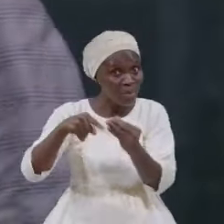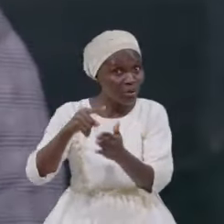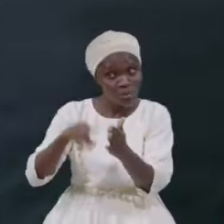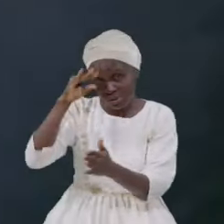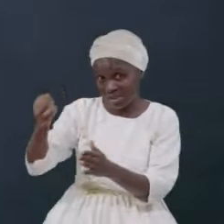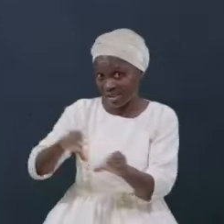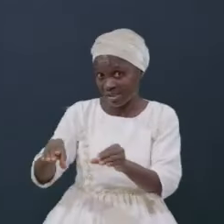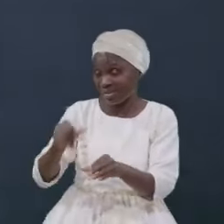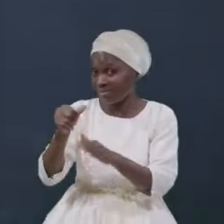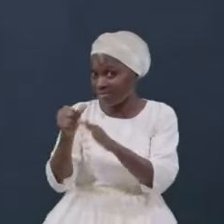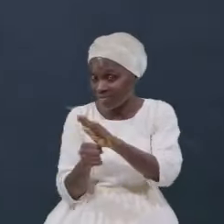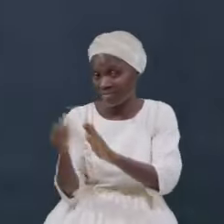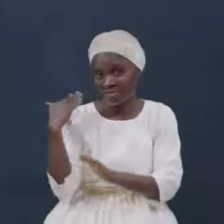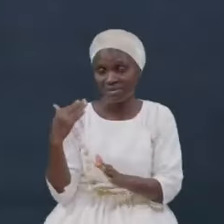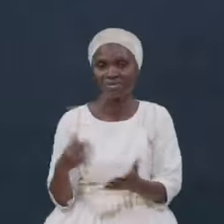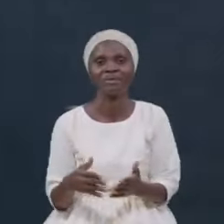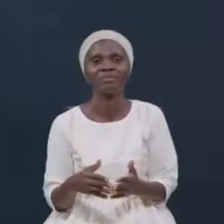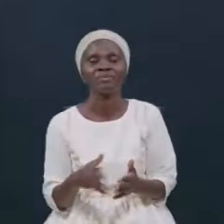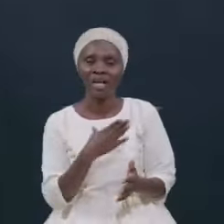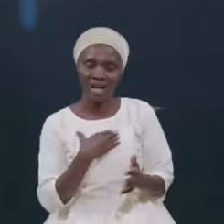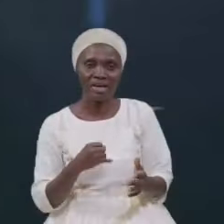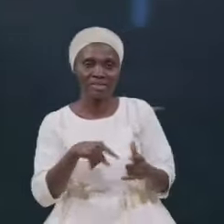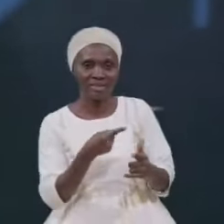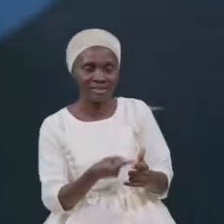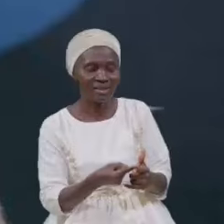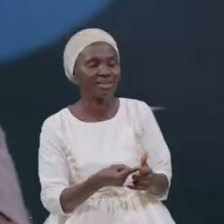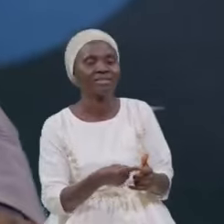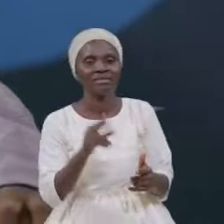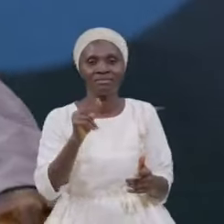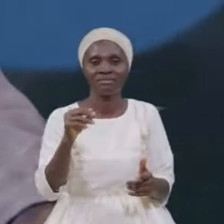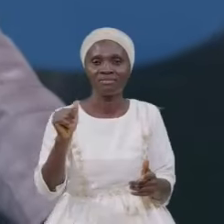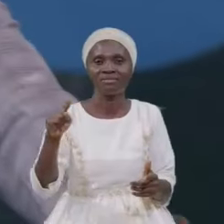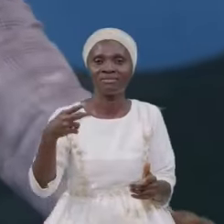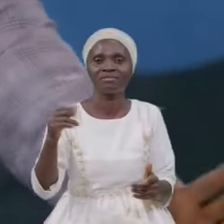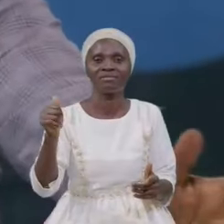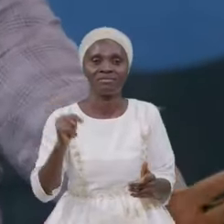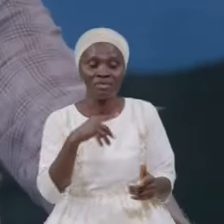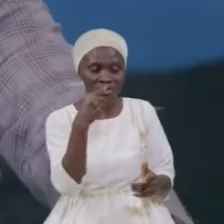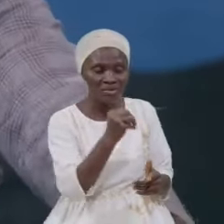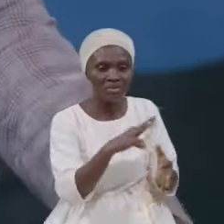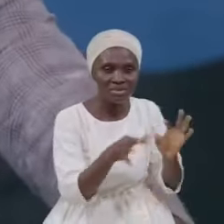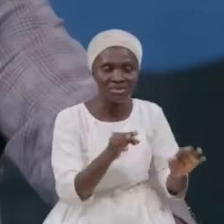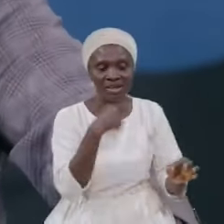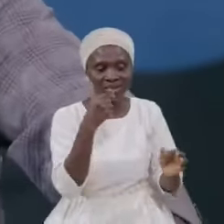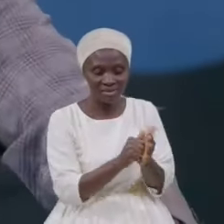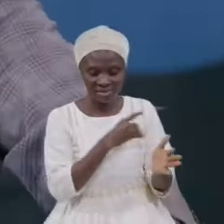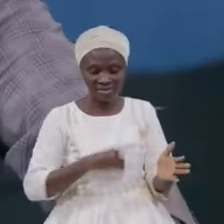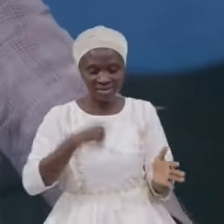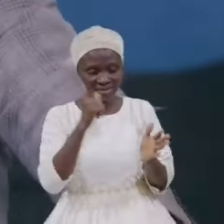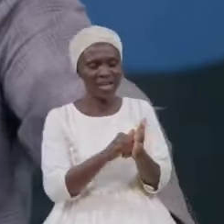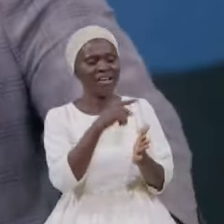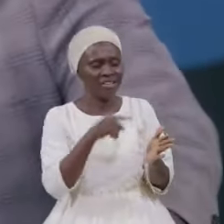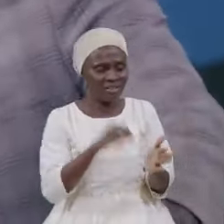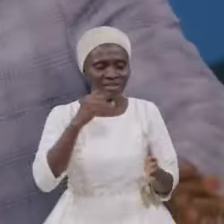And then Nathan pointed at him and said, "Thou art the man." But thank God that broke him